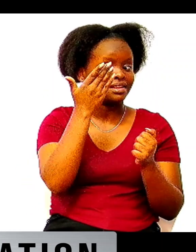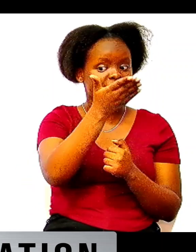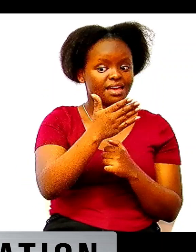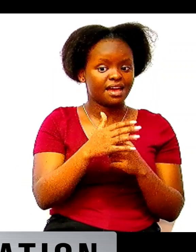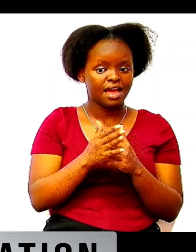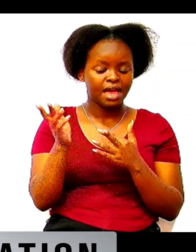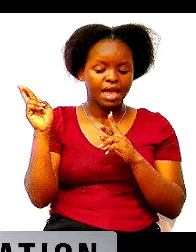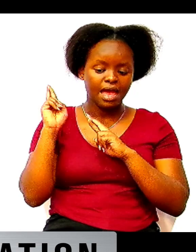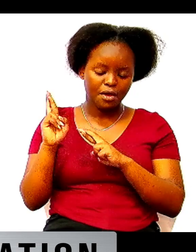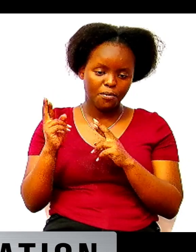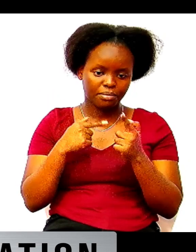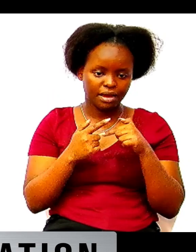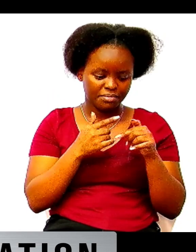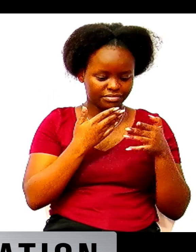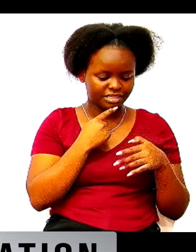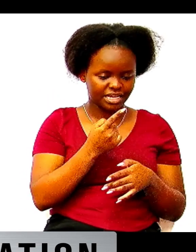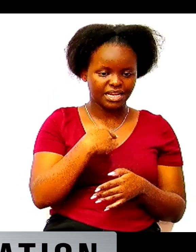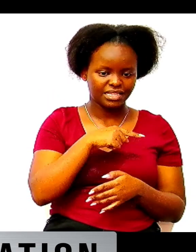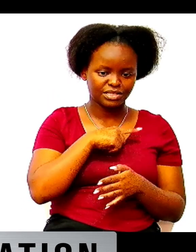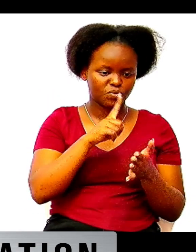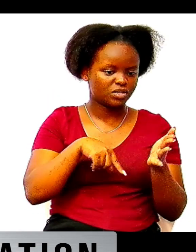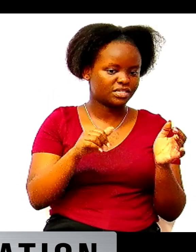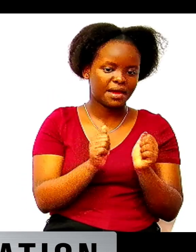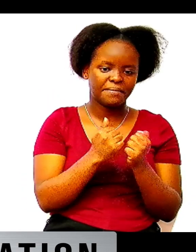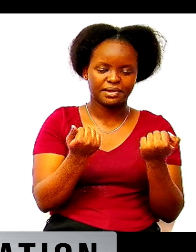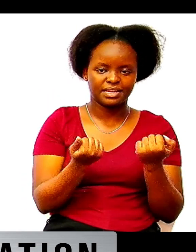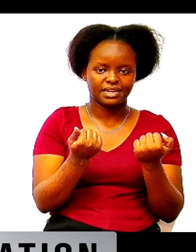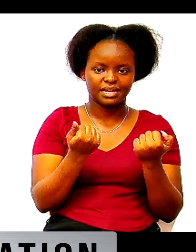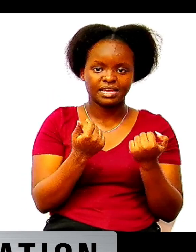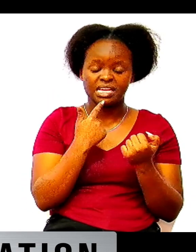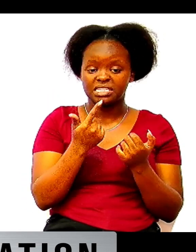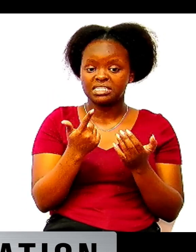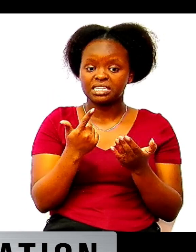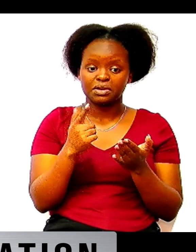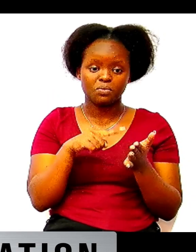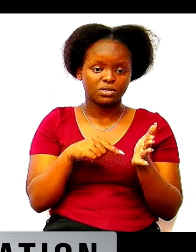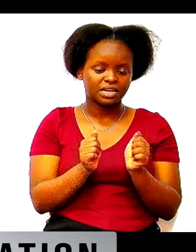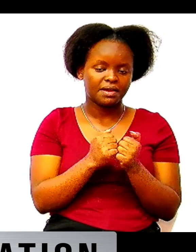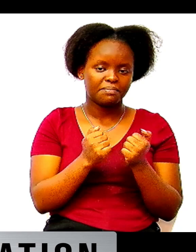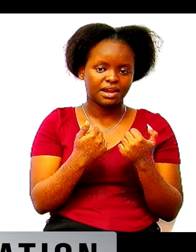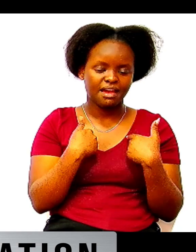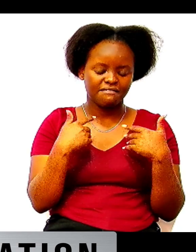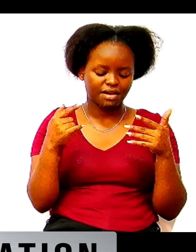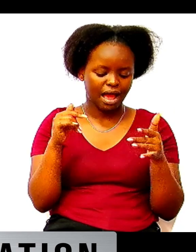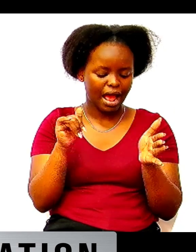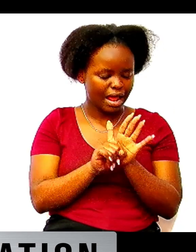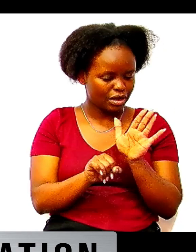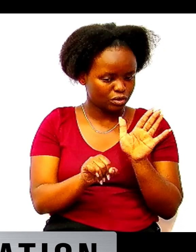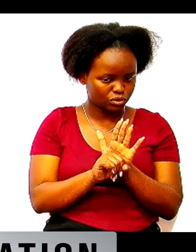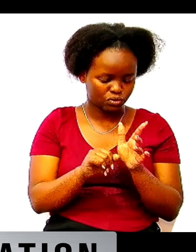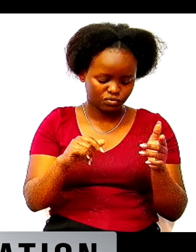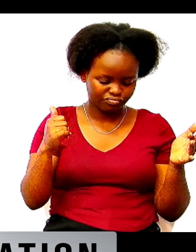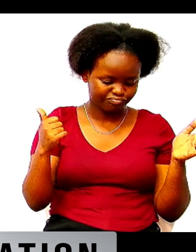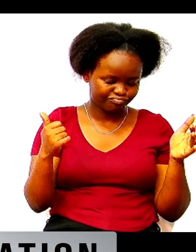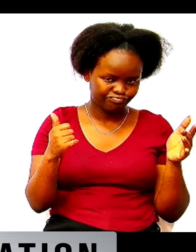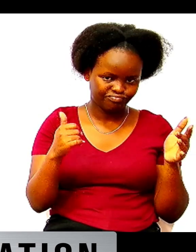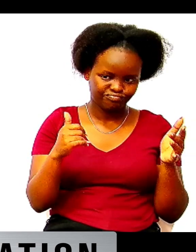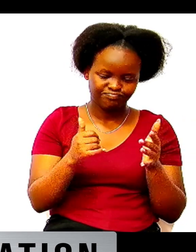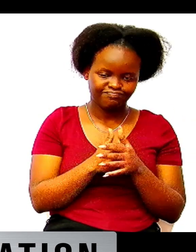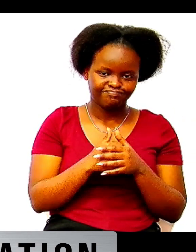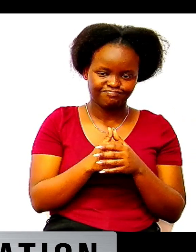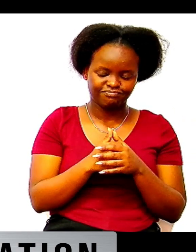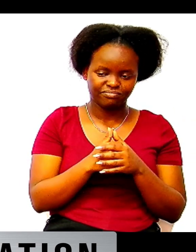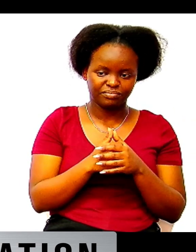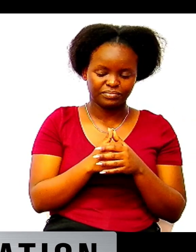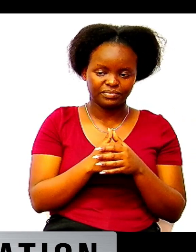will come and tell us exactly what happened. He has alluded to what has happened. There was a lot of torture, yes. Which is unfortunate.